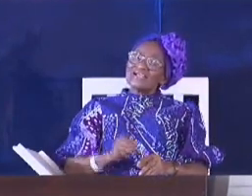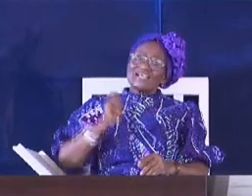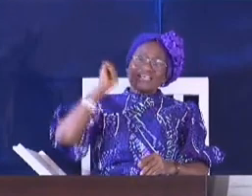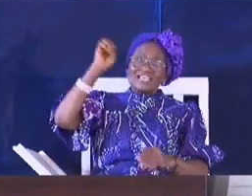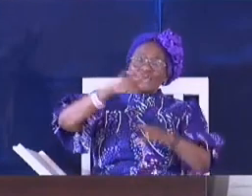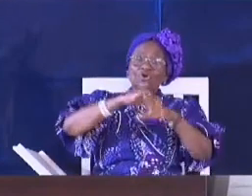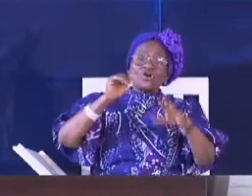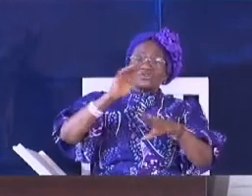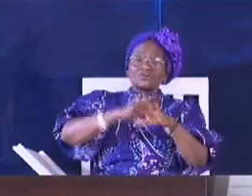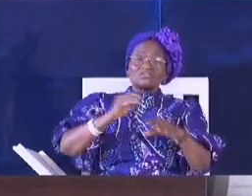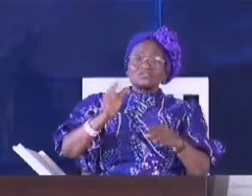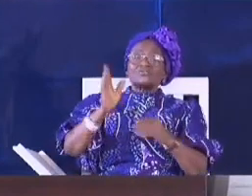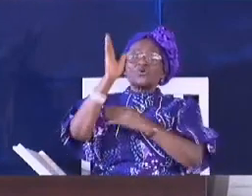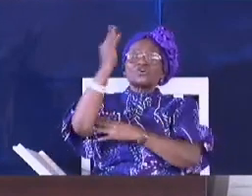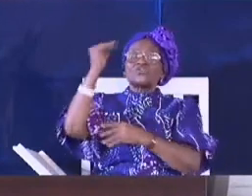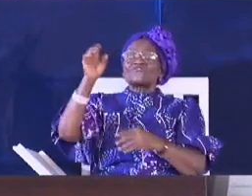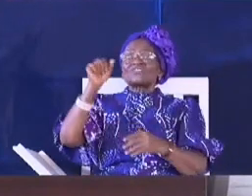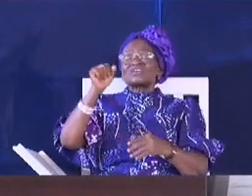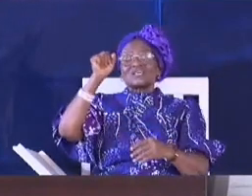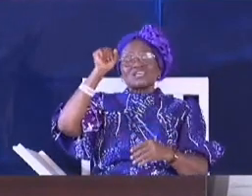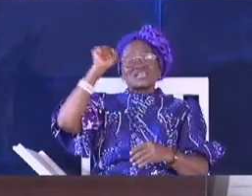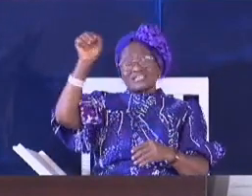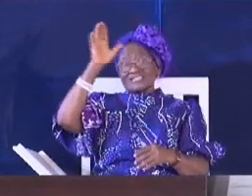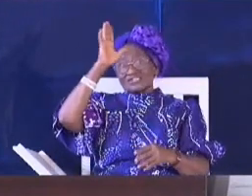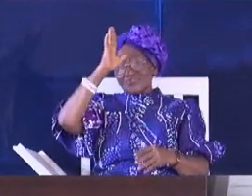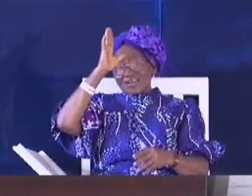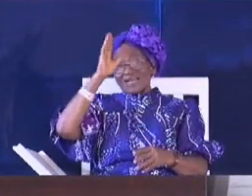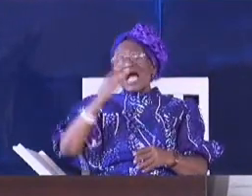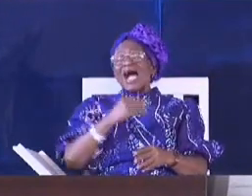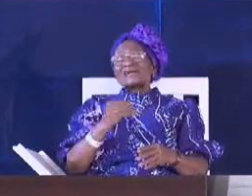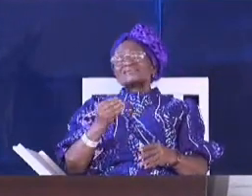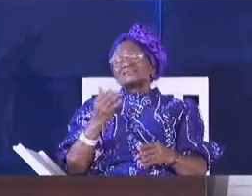father, and things happened.